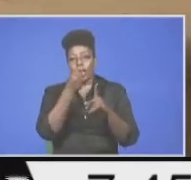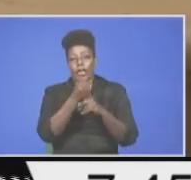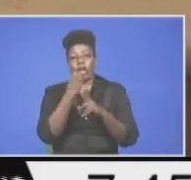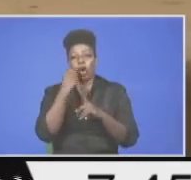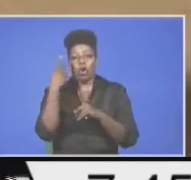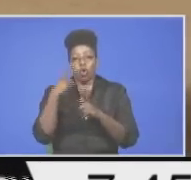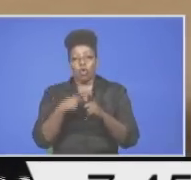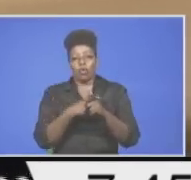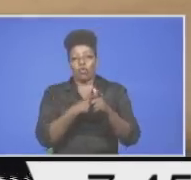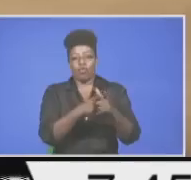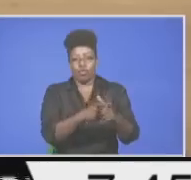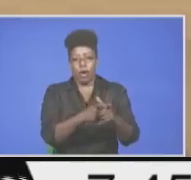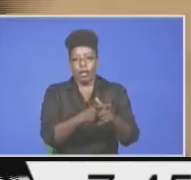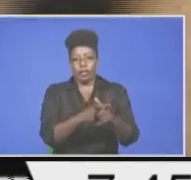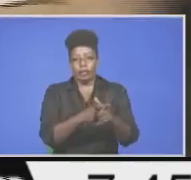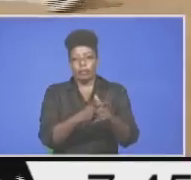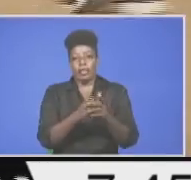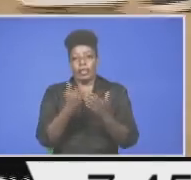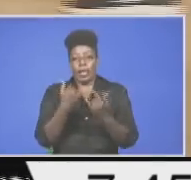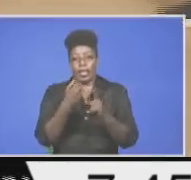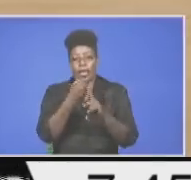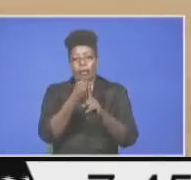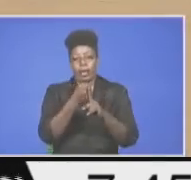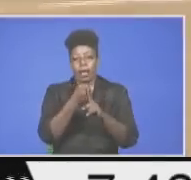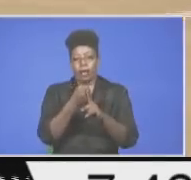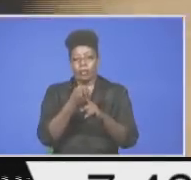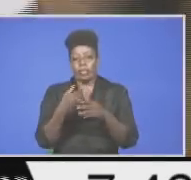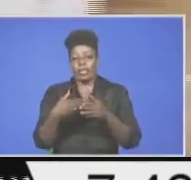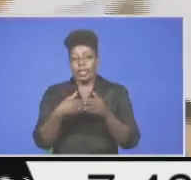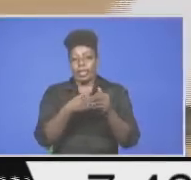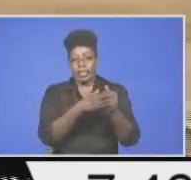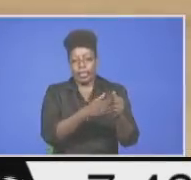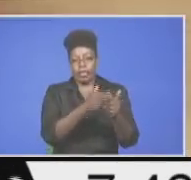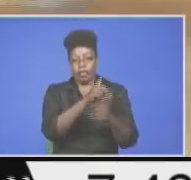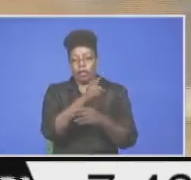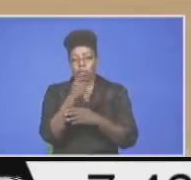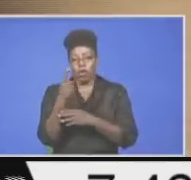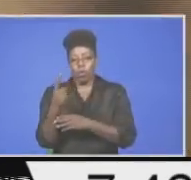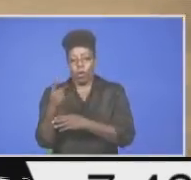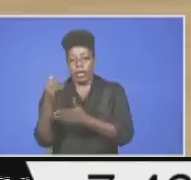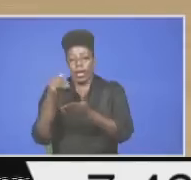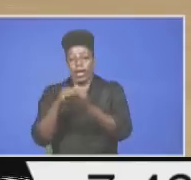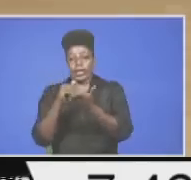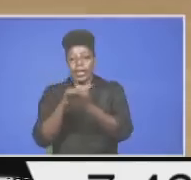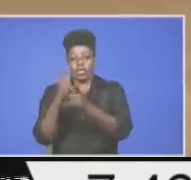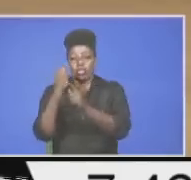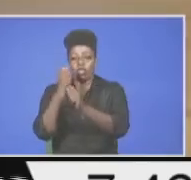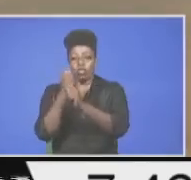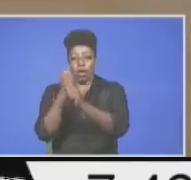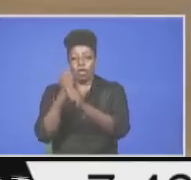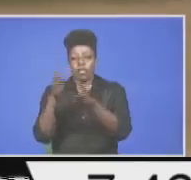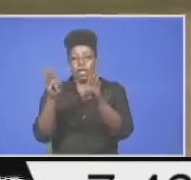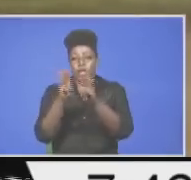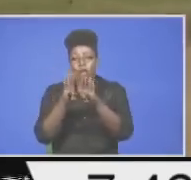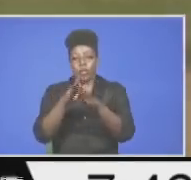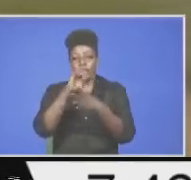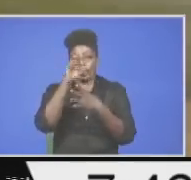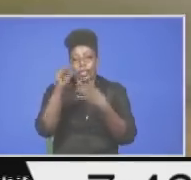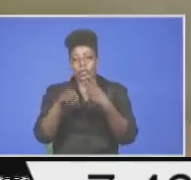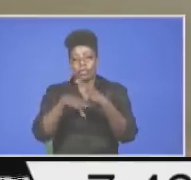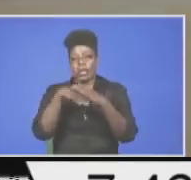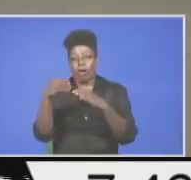away Game 4, and the Hitmen now hold a commanding 3-1 lead on the Commando Security Truckers as they look to close the series out tomorrow